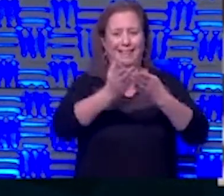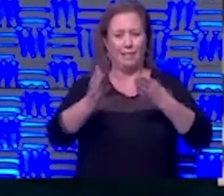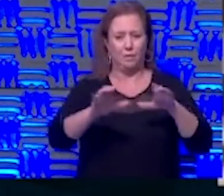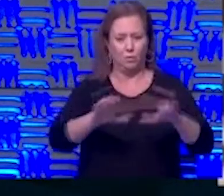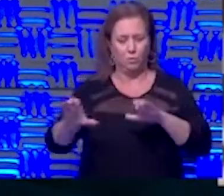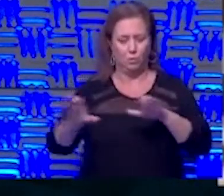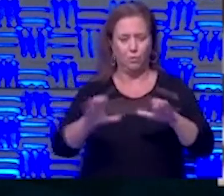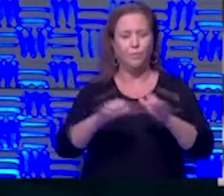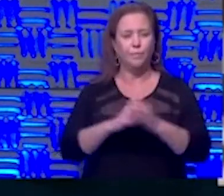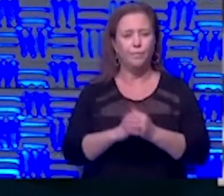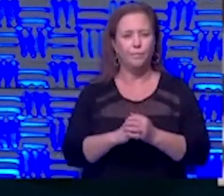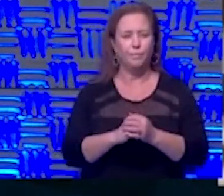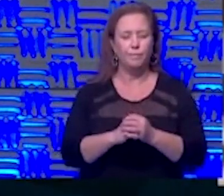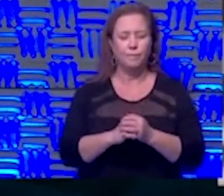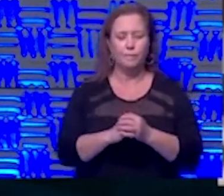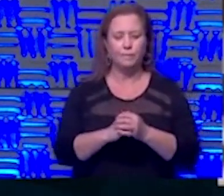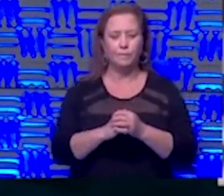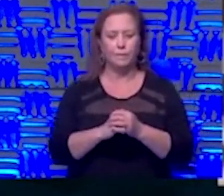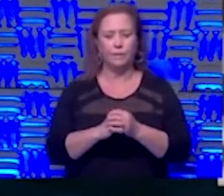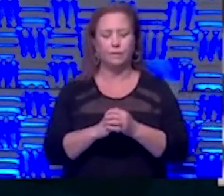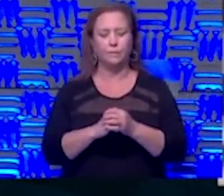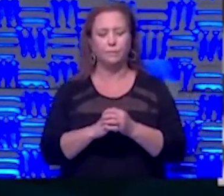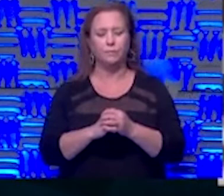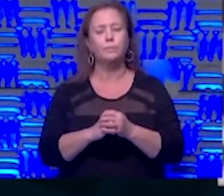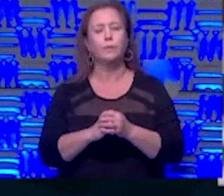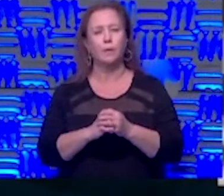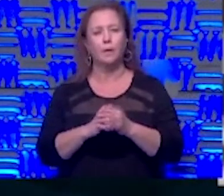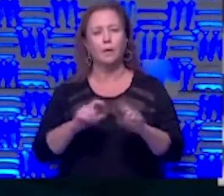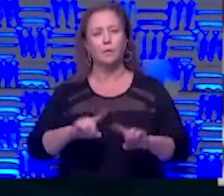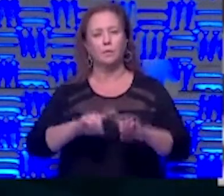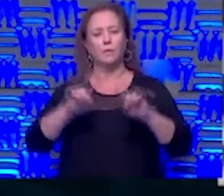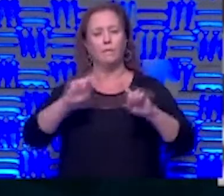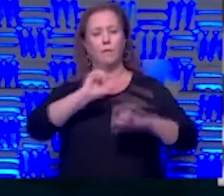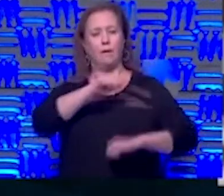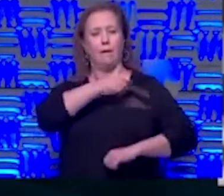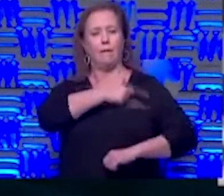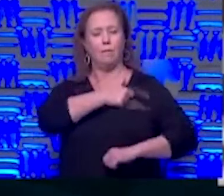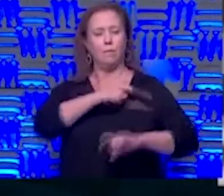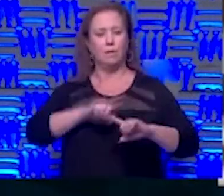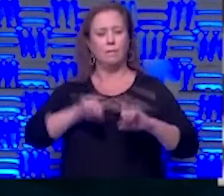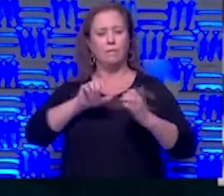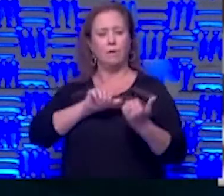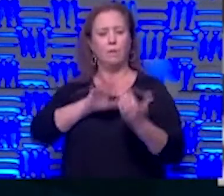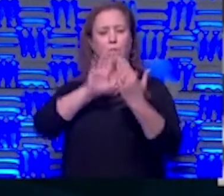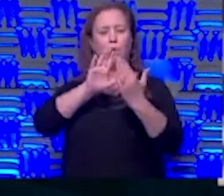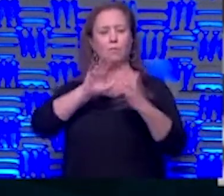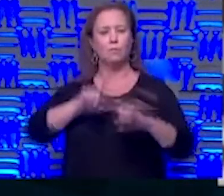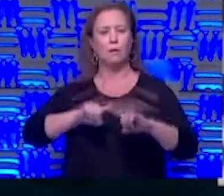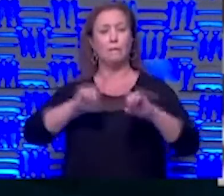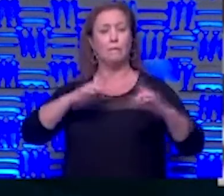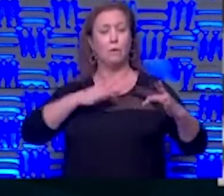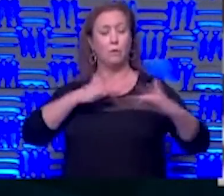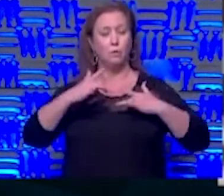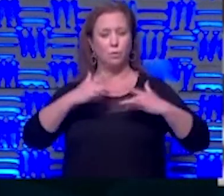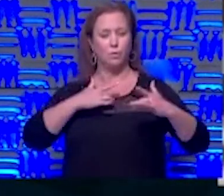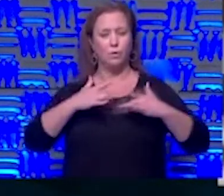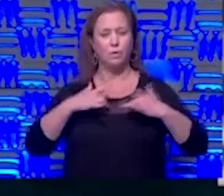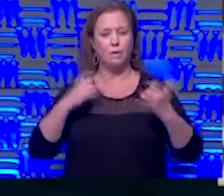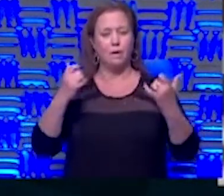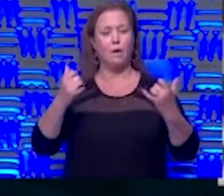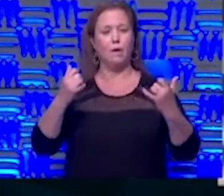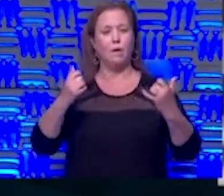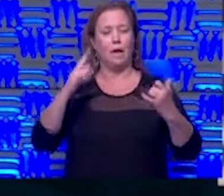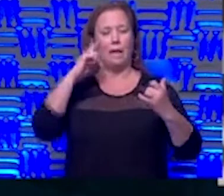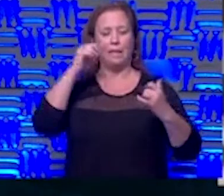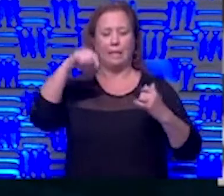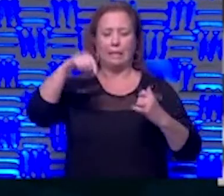think there's a different attitude, approach, concern. I hope this is not, I think this is a seminal